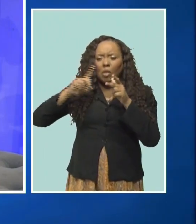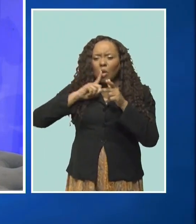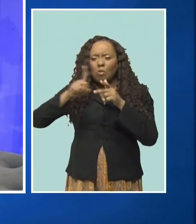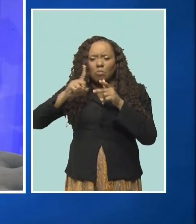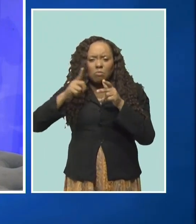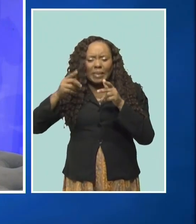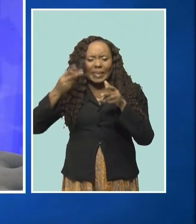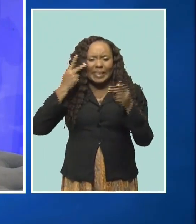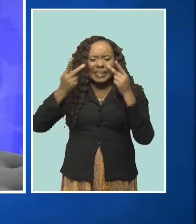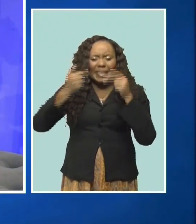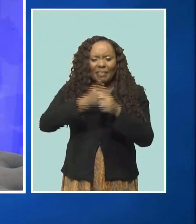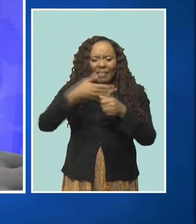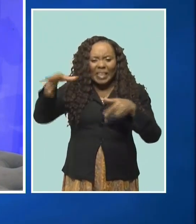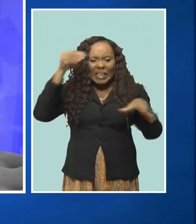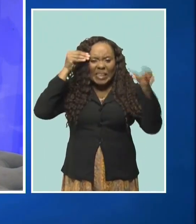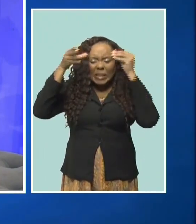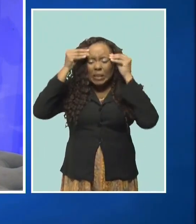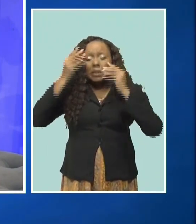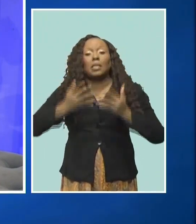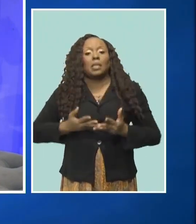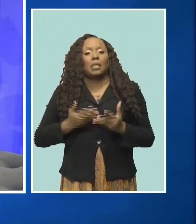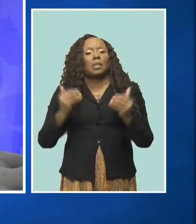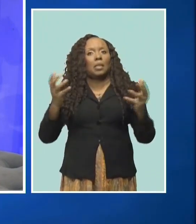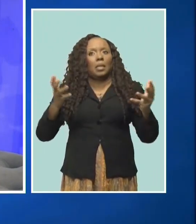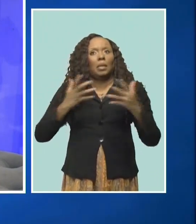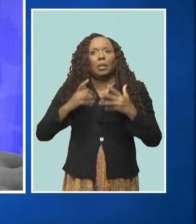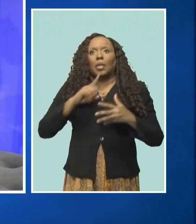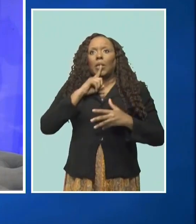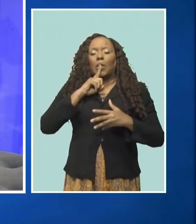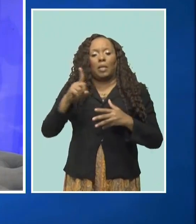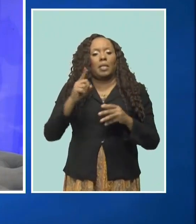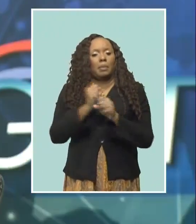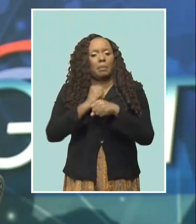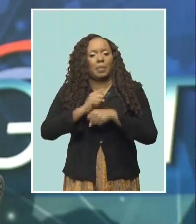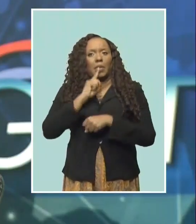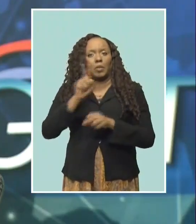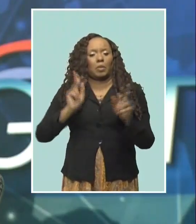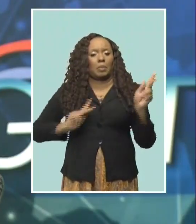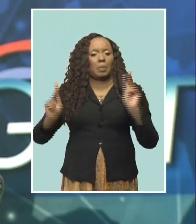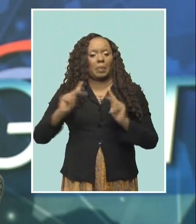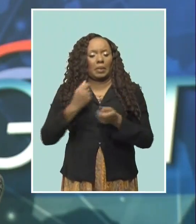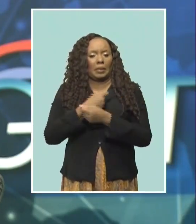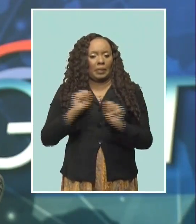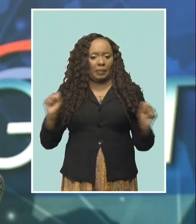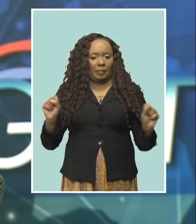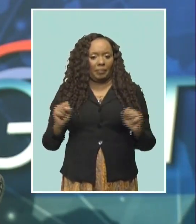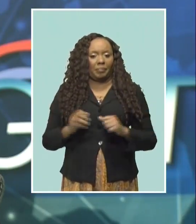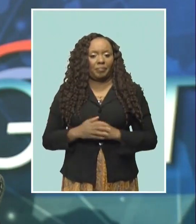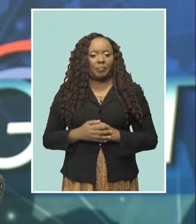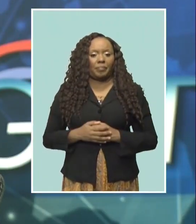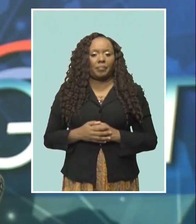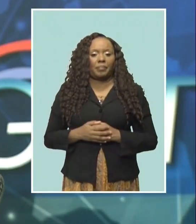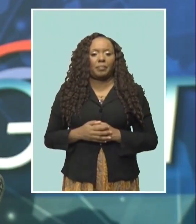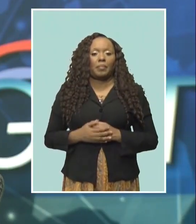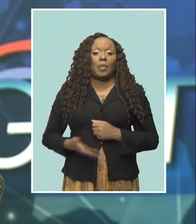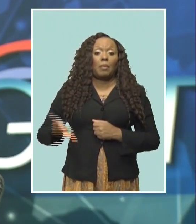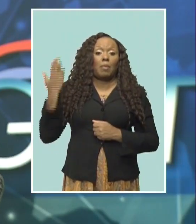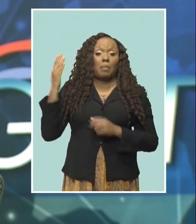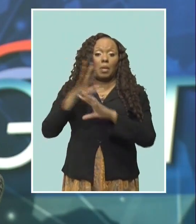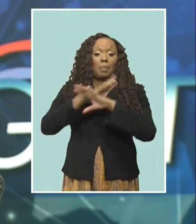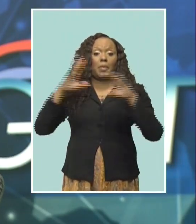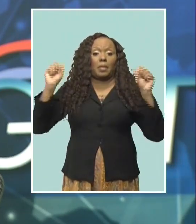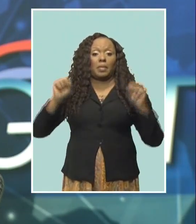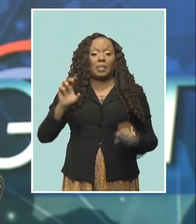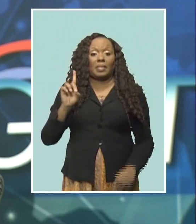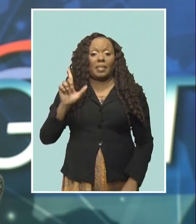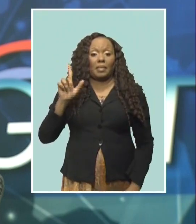changes that are happening there so that we are able to keep our people safe. Former president of the Democratic Labour Party, Dr.